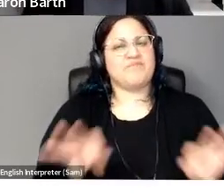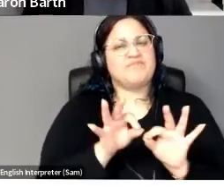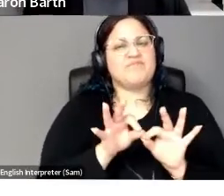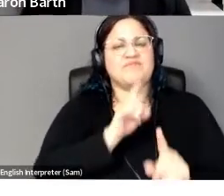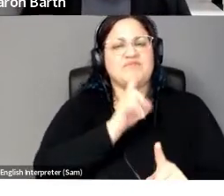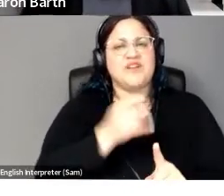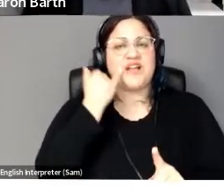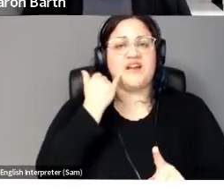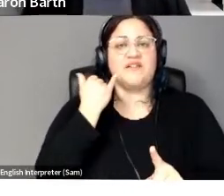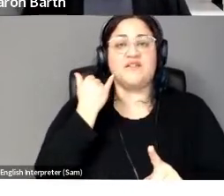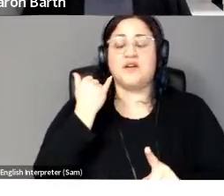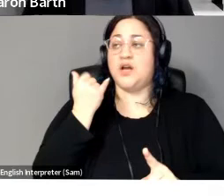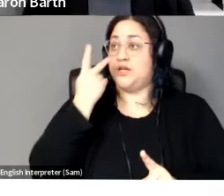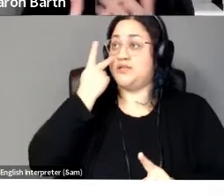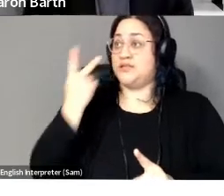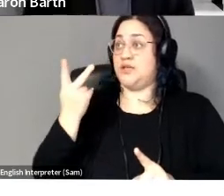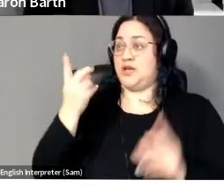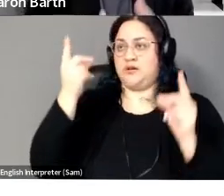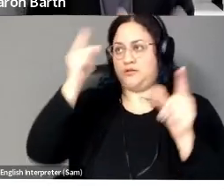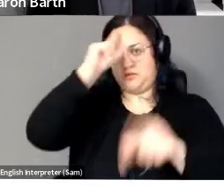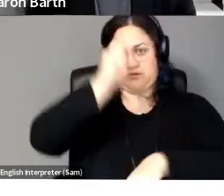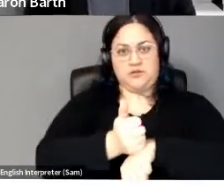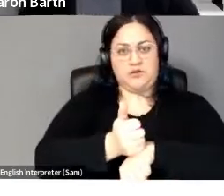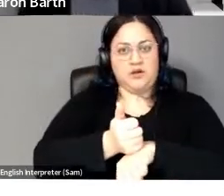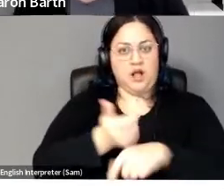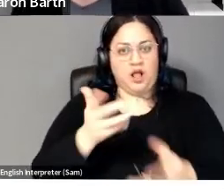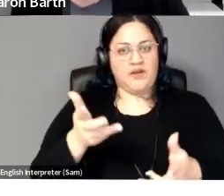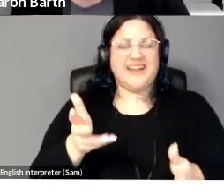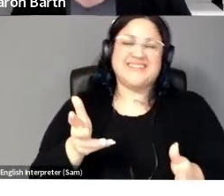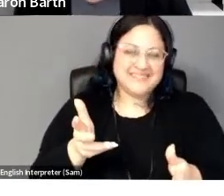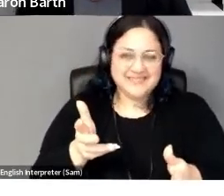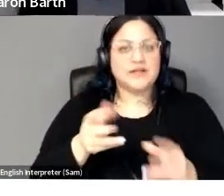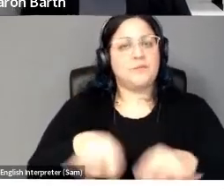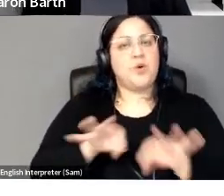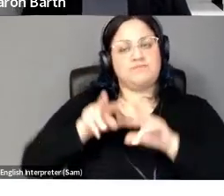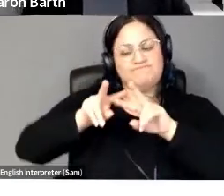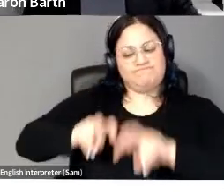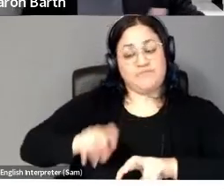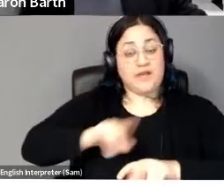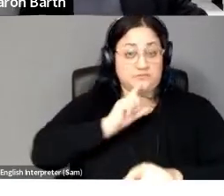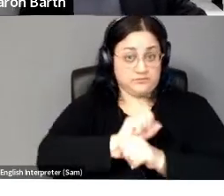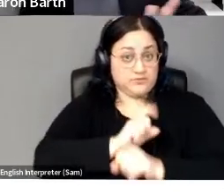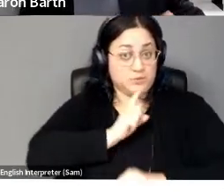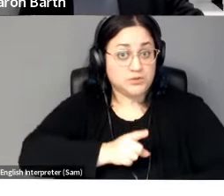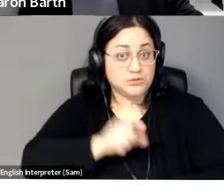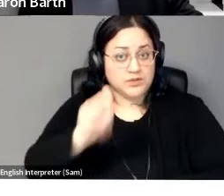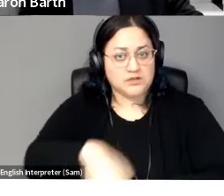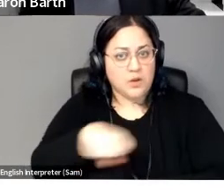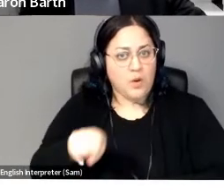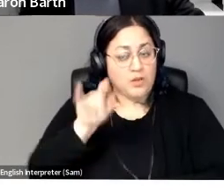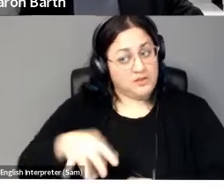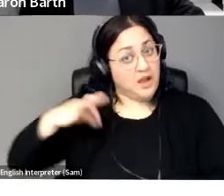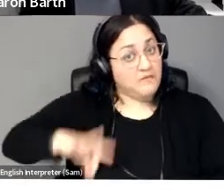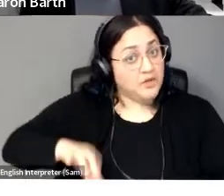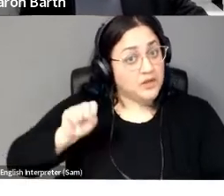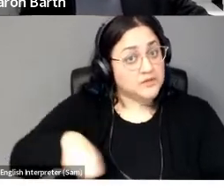that I'm making? And then finally, if you can evaluate them, then you can improve your thinking, right? Because you can say, I'm going to minimize these mistakes that